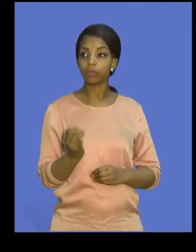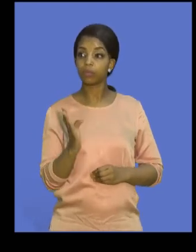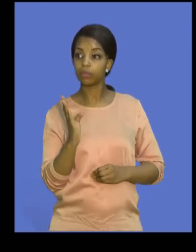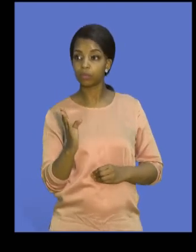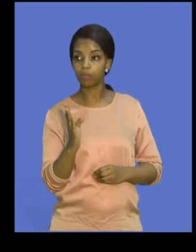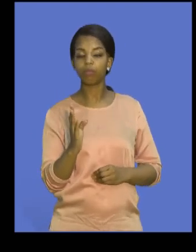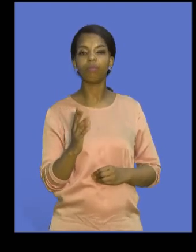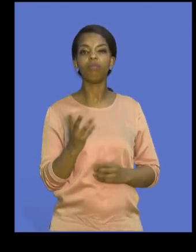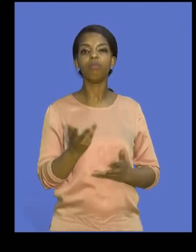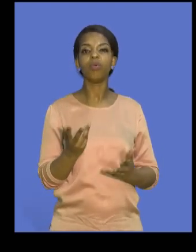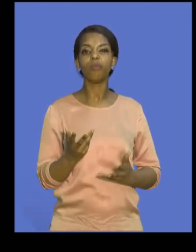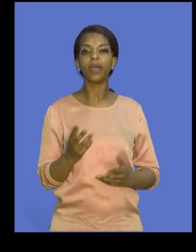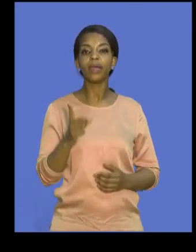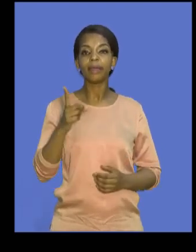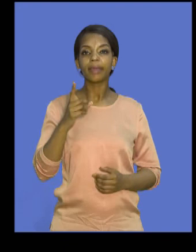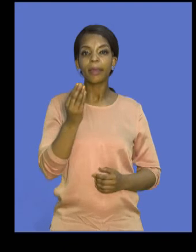amount, which is the